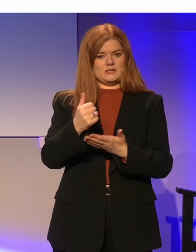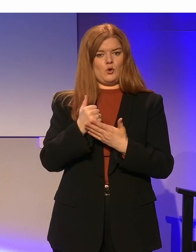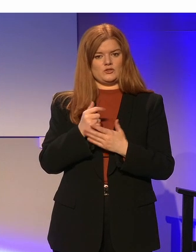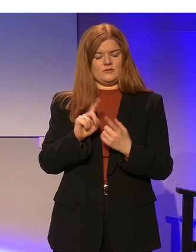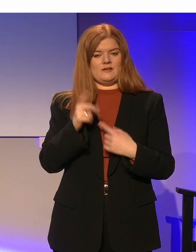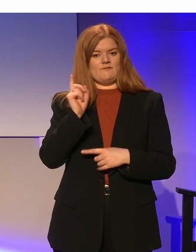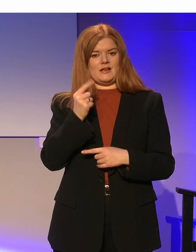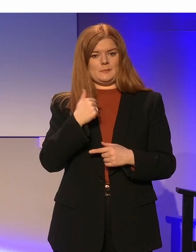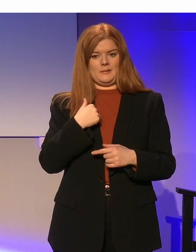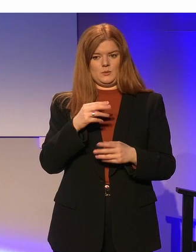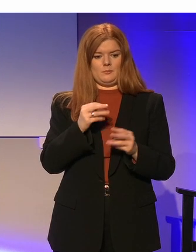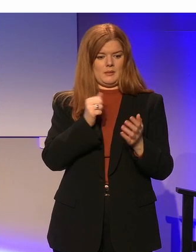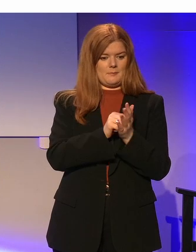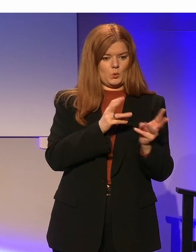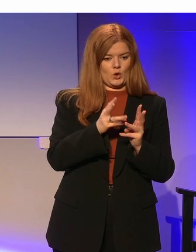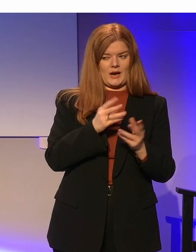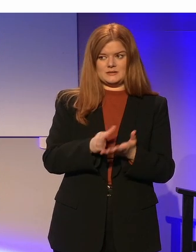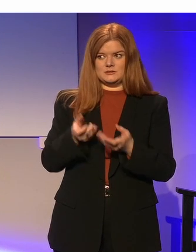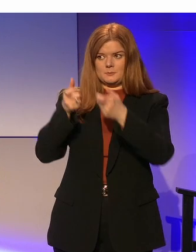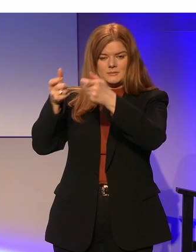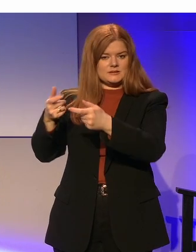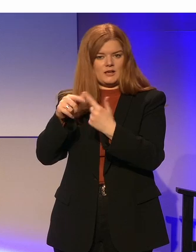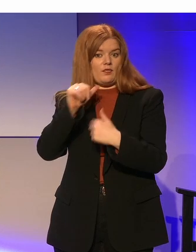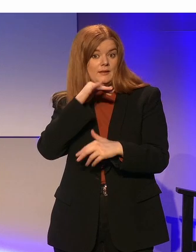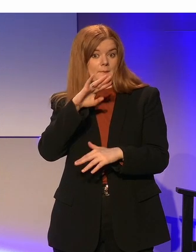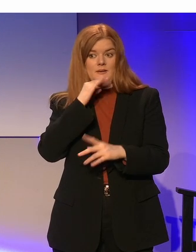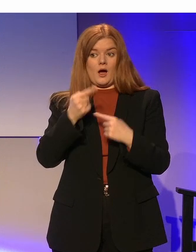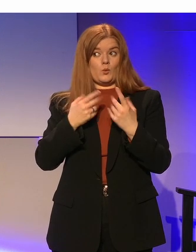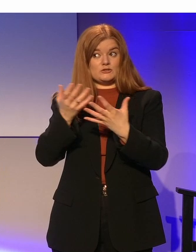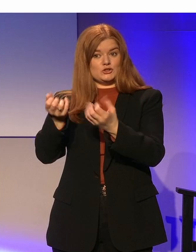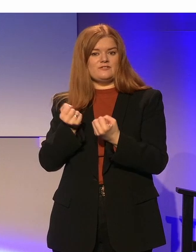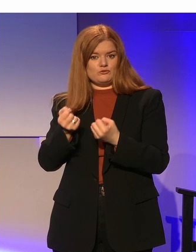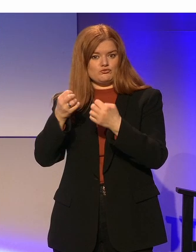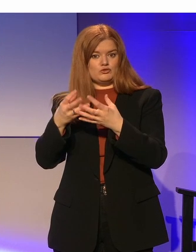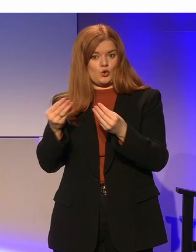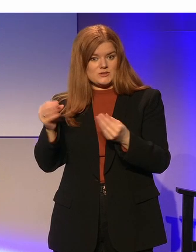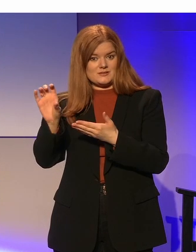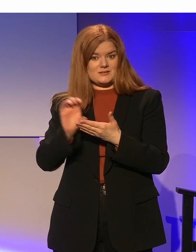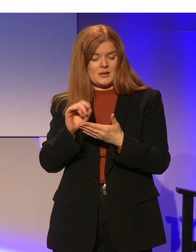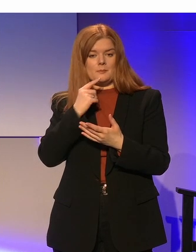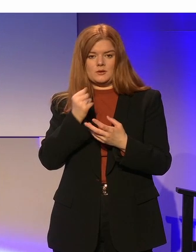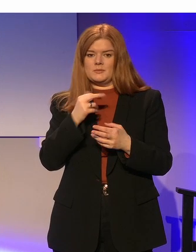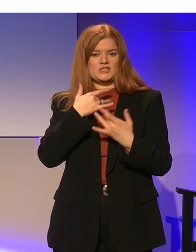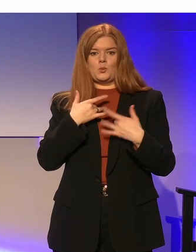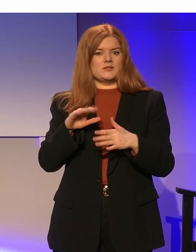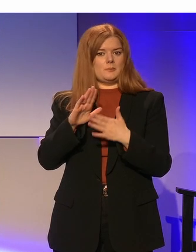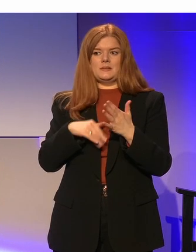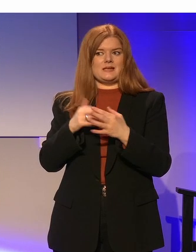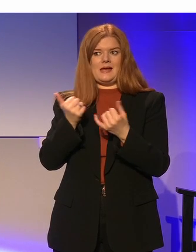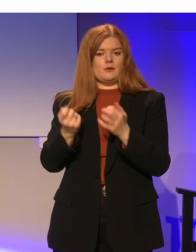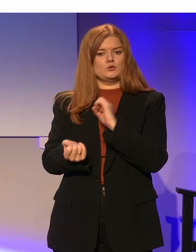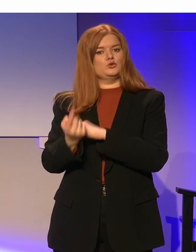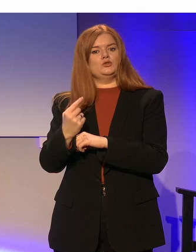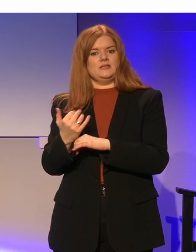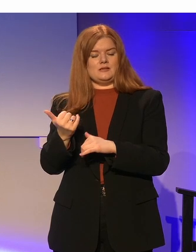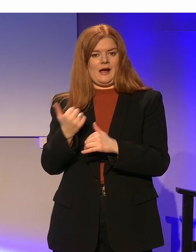and advises me with the paperwork that I submit, and it doesn't mean I always get them, resources that is, but I don't want to miss out on